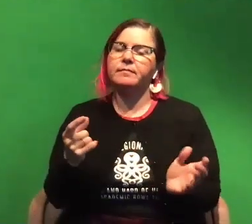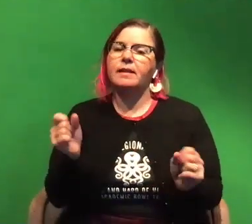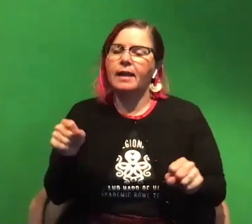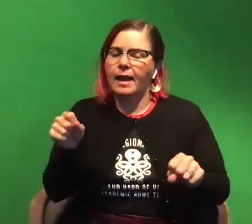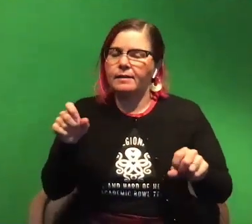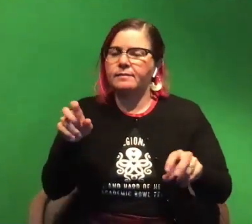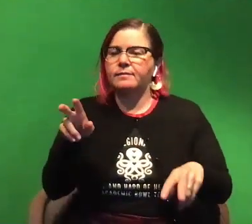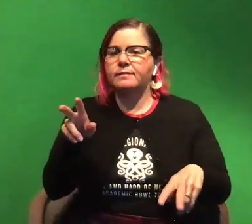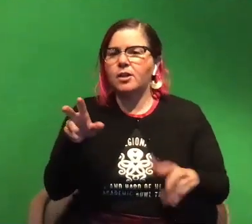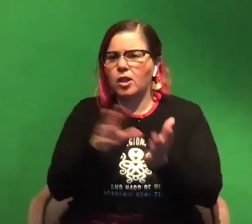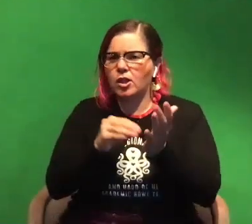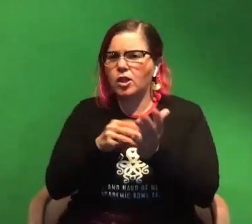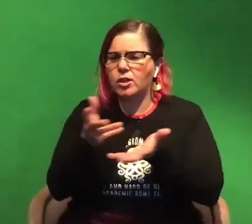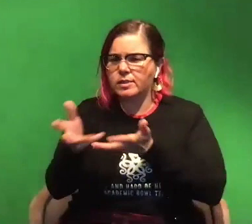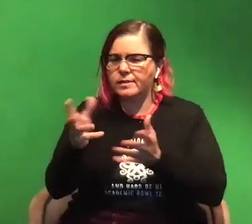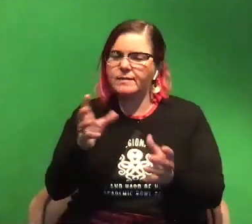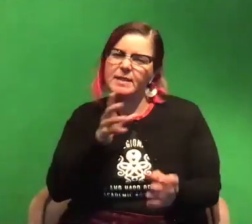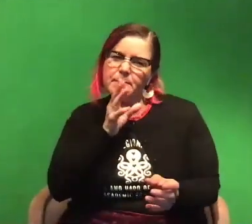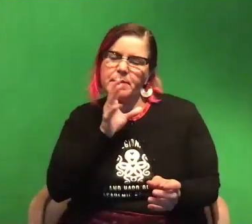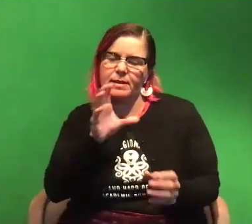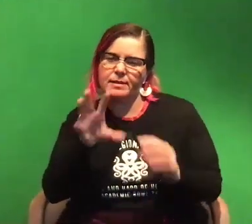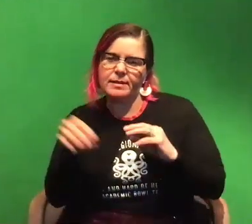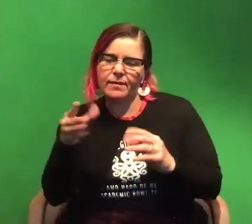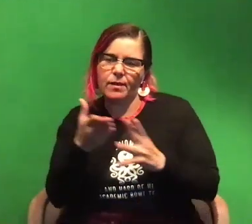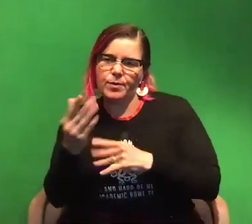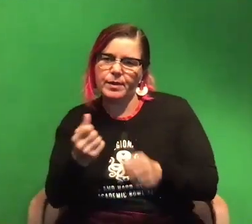of learn how to speak cephalopod over the years. And so